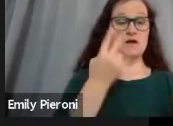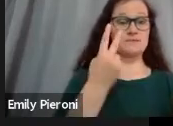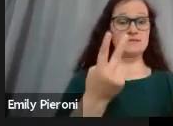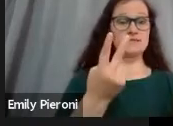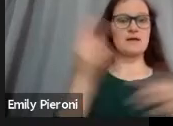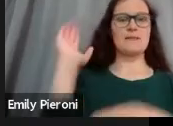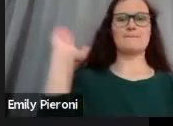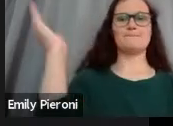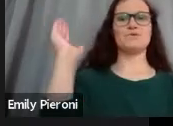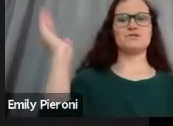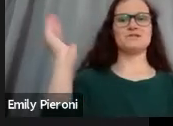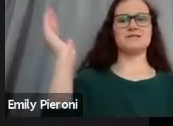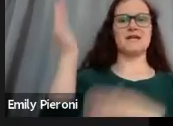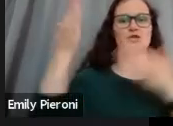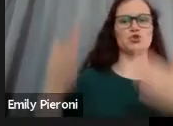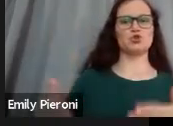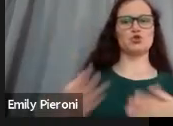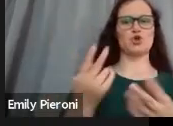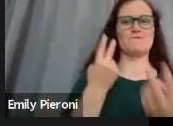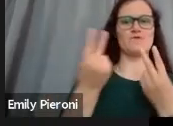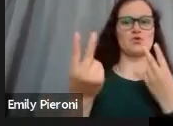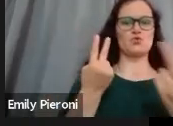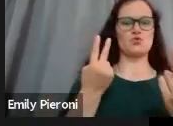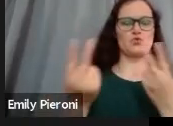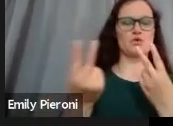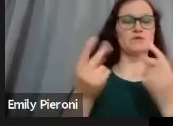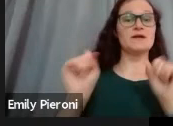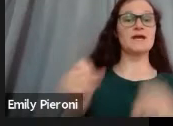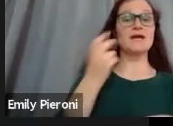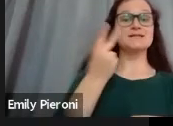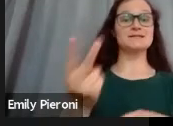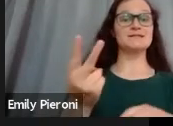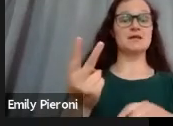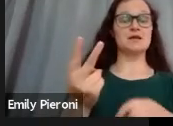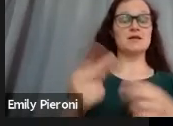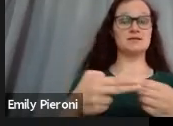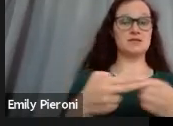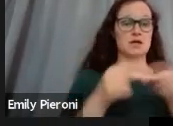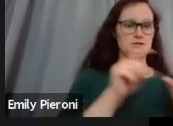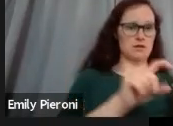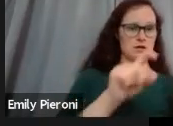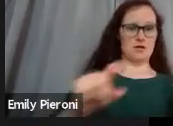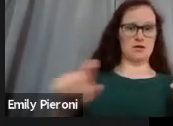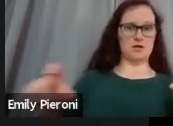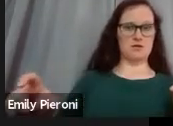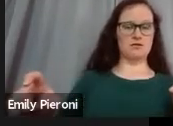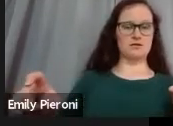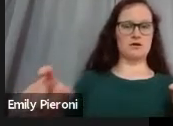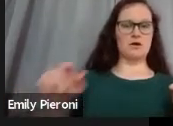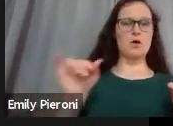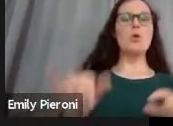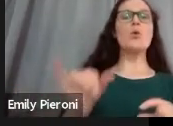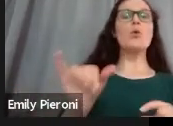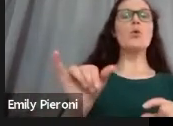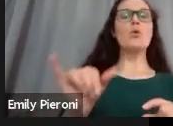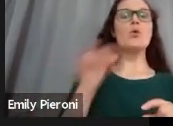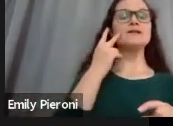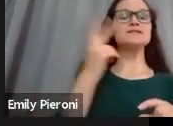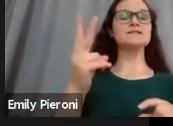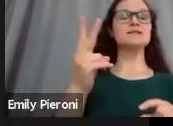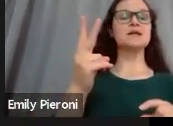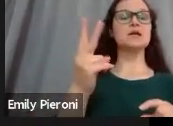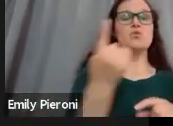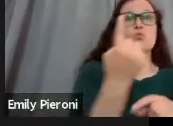view, so it's showing like the kind of the sequence of slides. If yeah, I'm seeing the whole. I'm seeing a